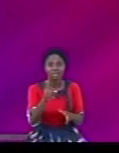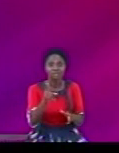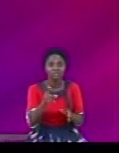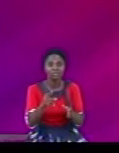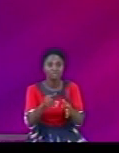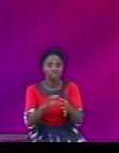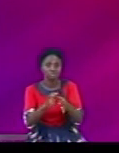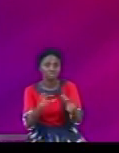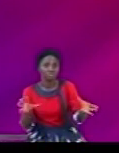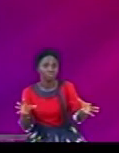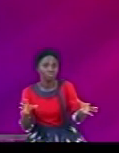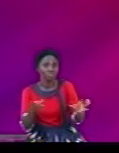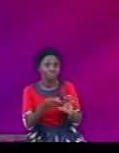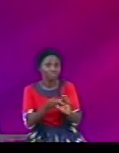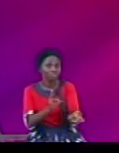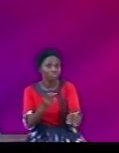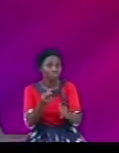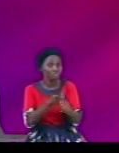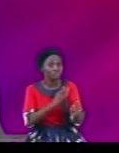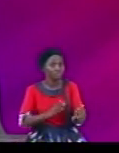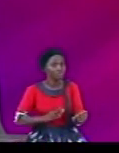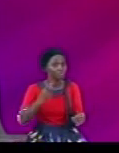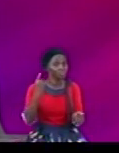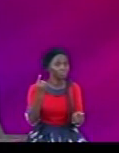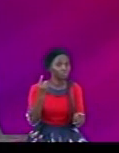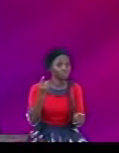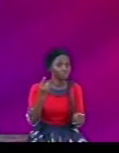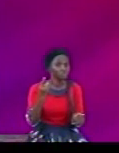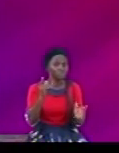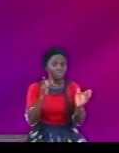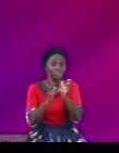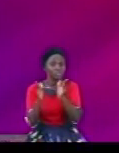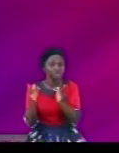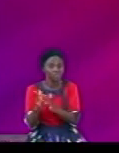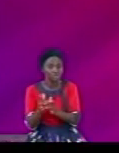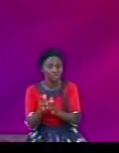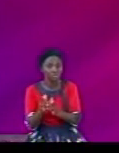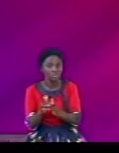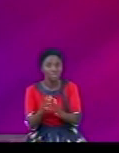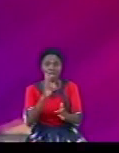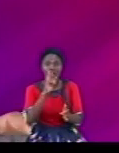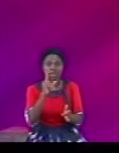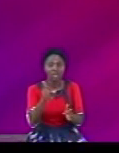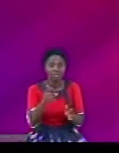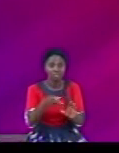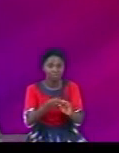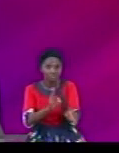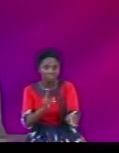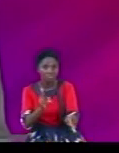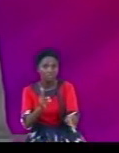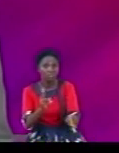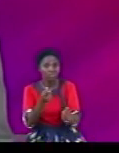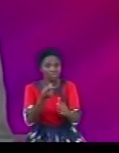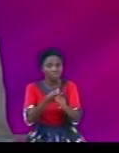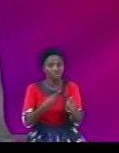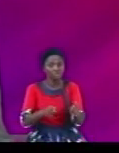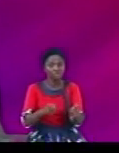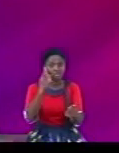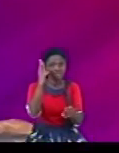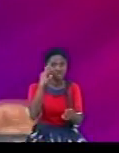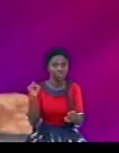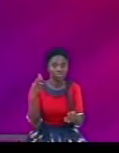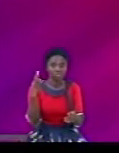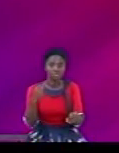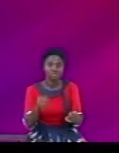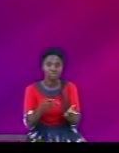from Jesus only? Jesus ever? Are you detached from the preaching of the truth? Will